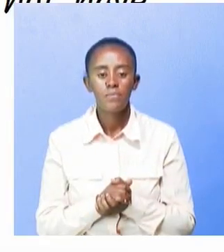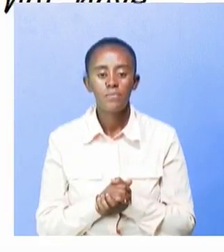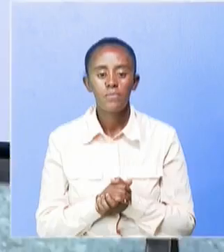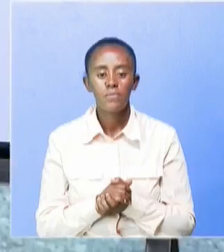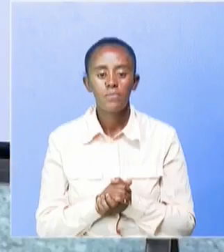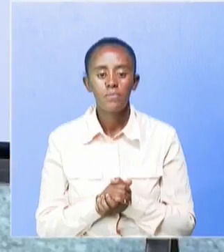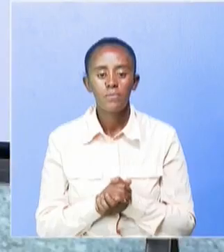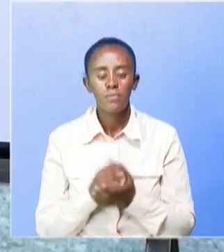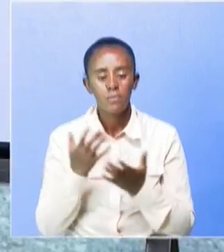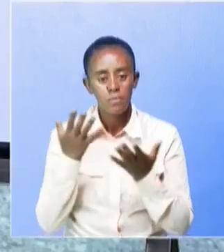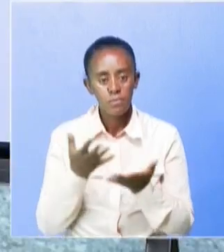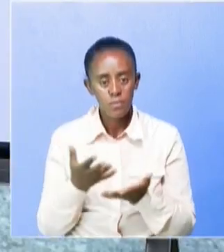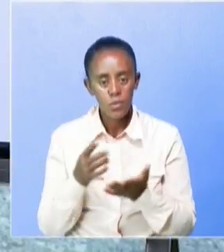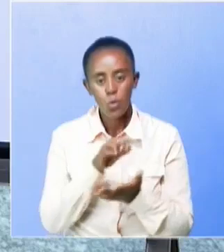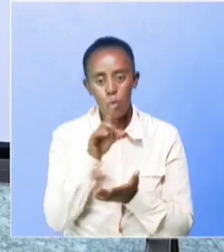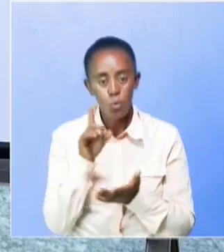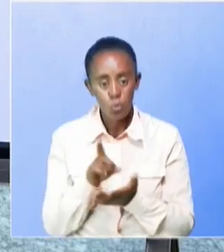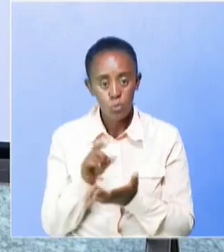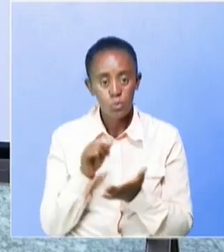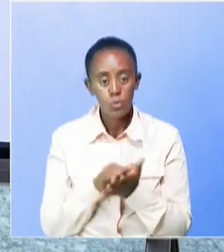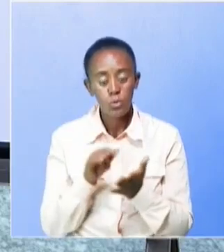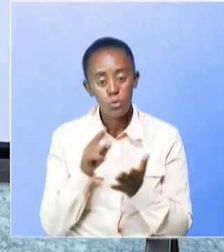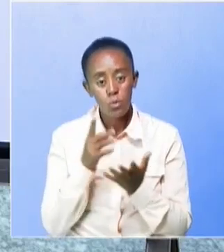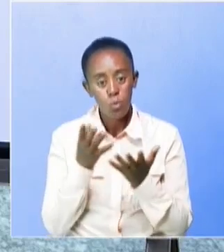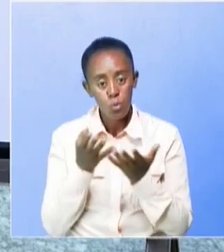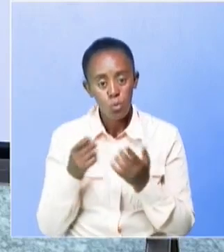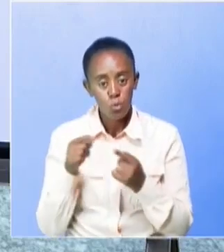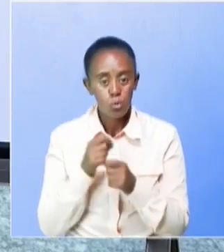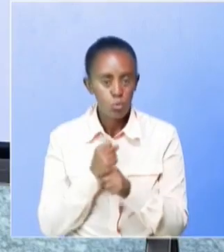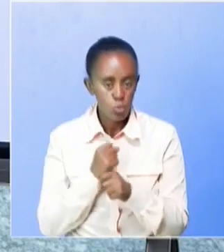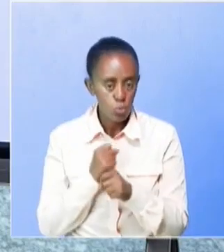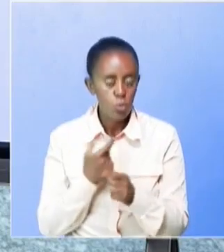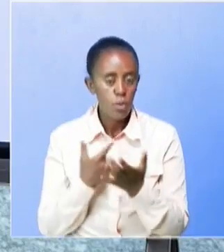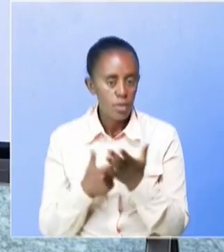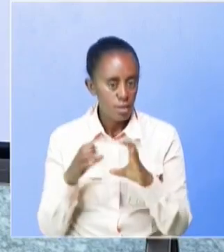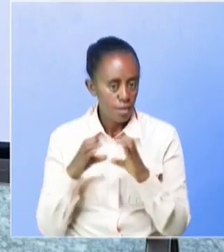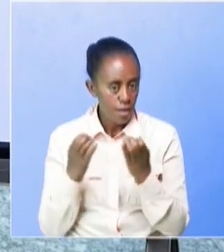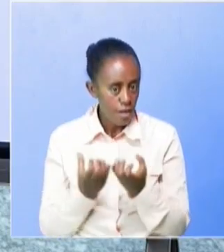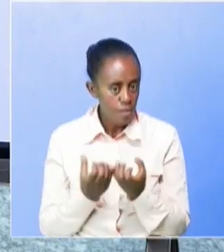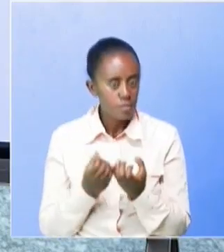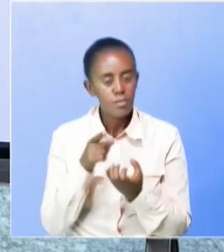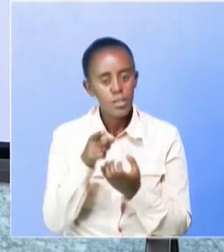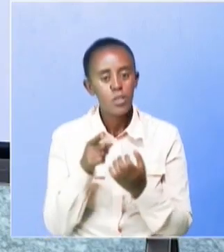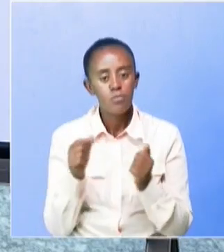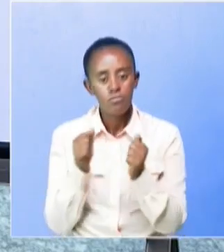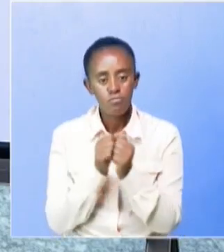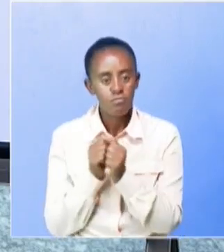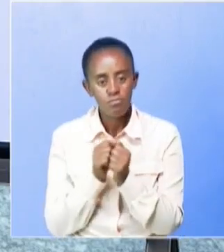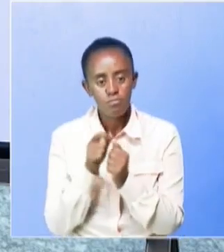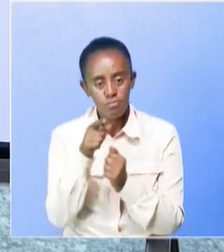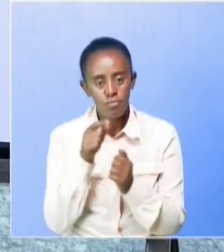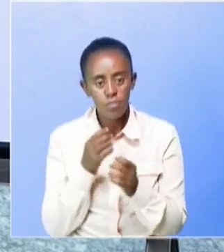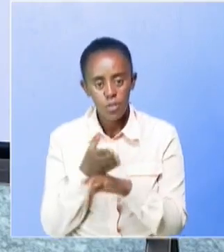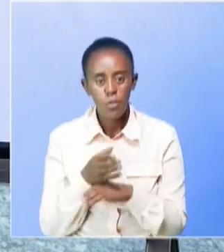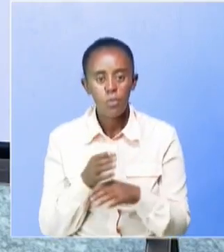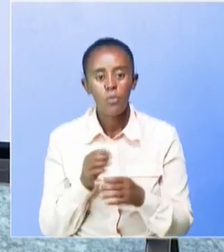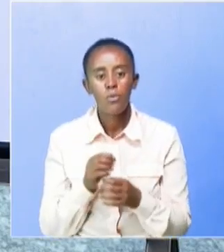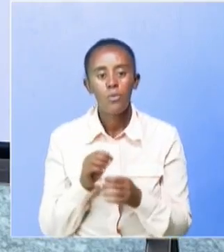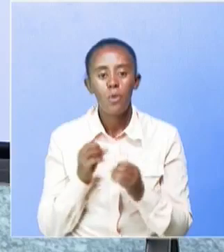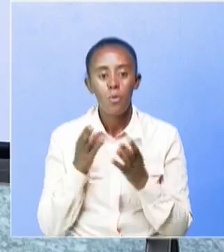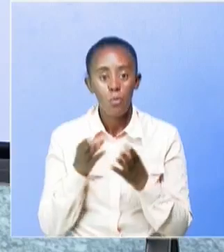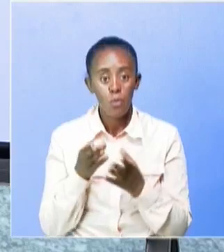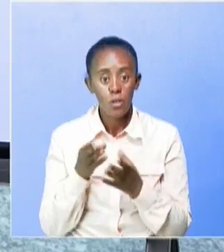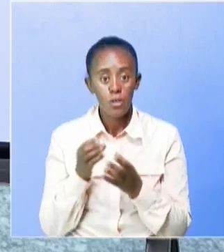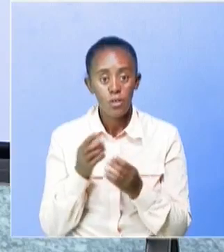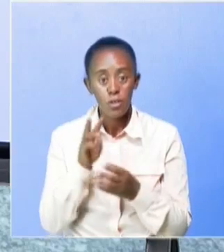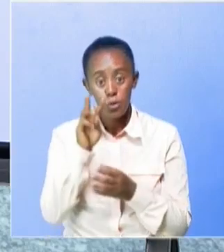So these are all the questions that I want you to do in this class, and we'll do them together later on. And I will give